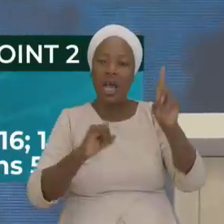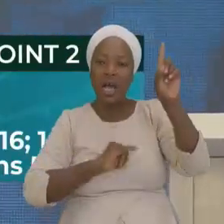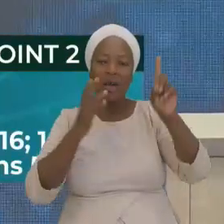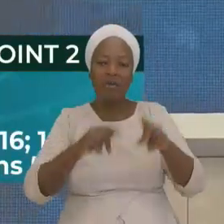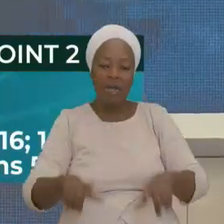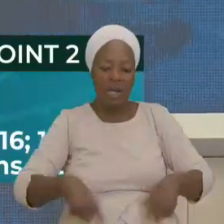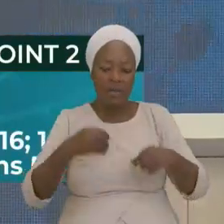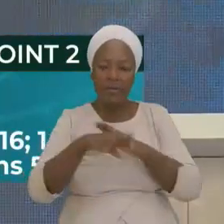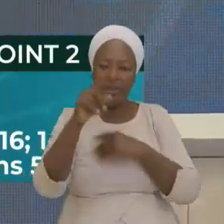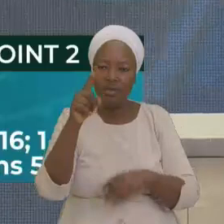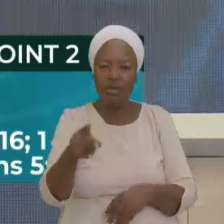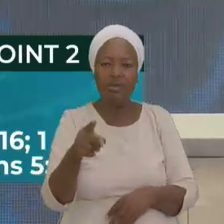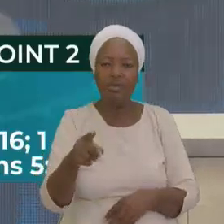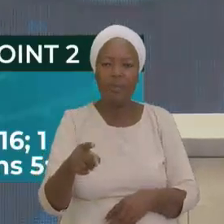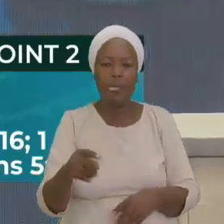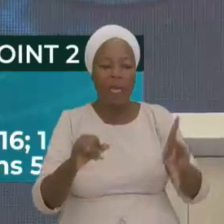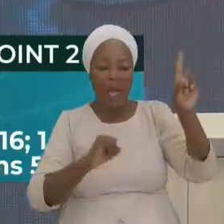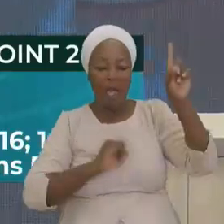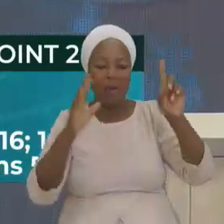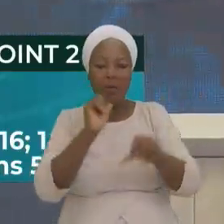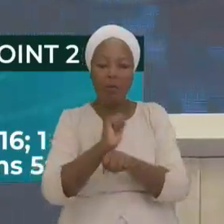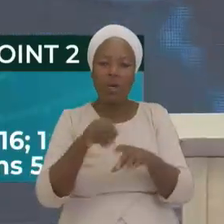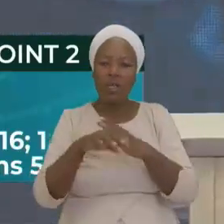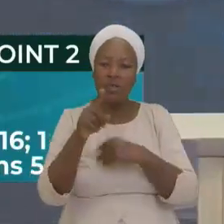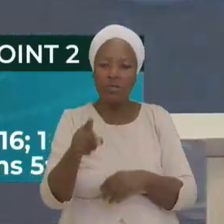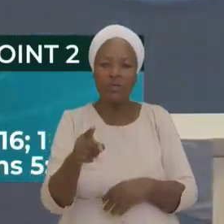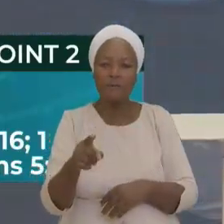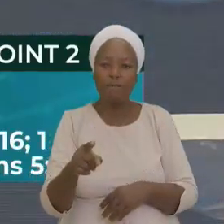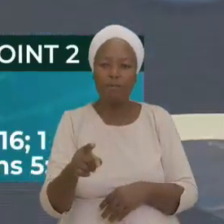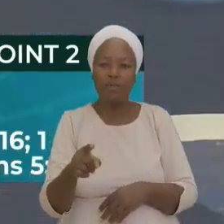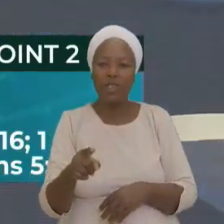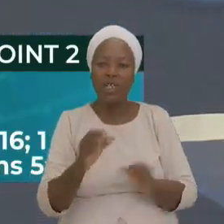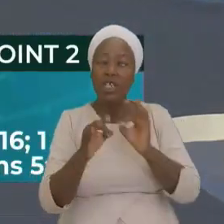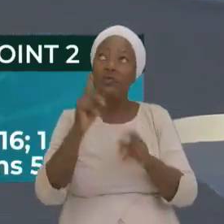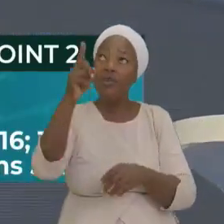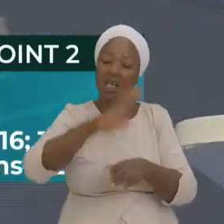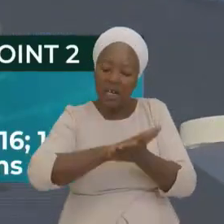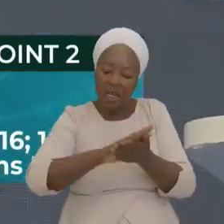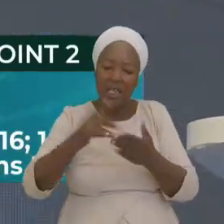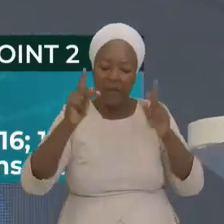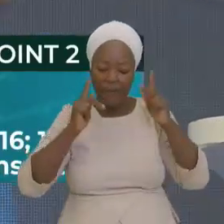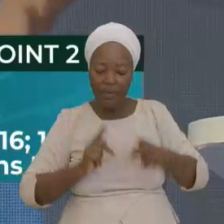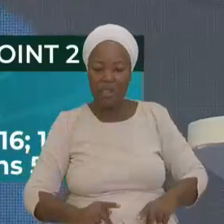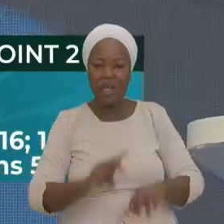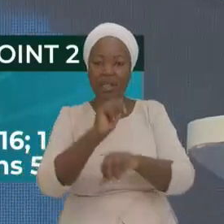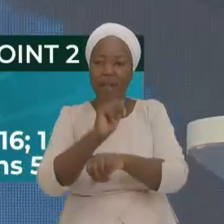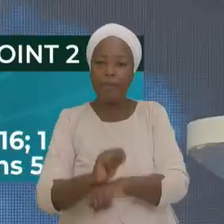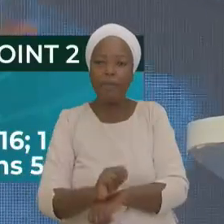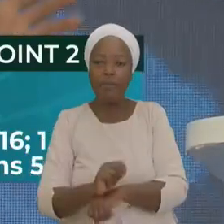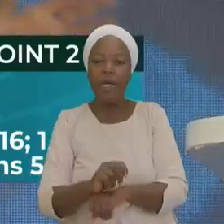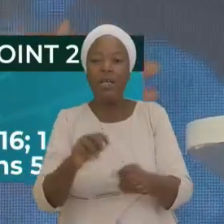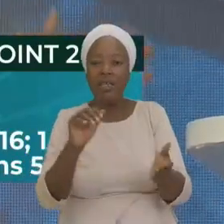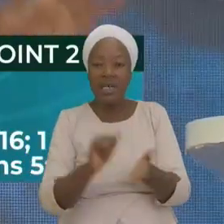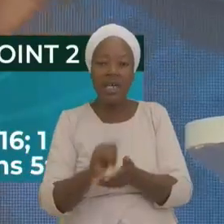you. I will walk in you." If he cleansed the physical temple, that will